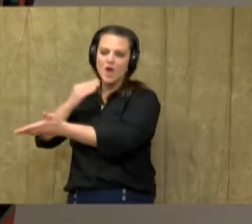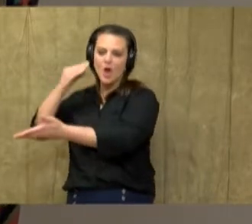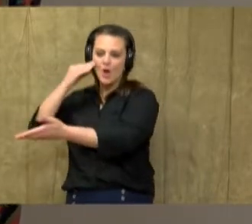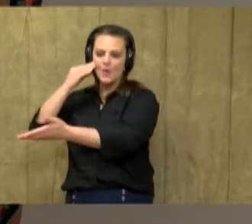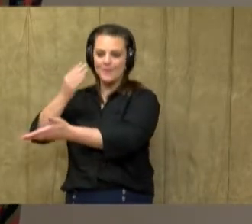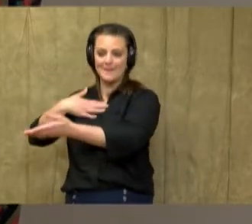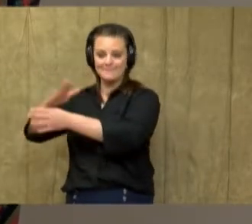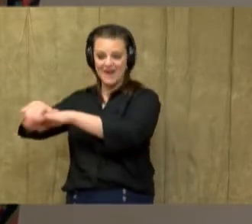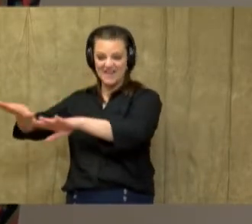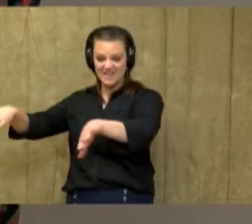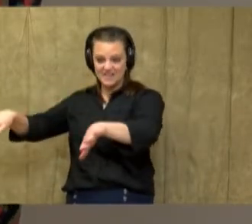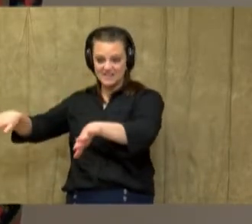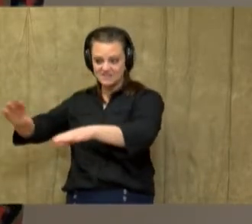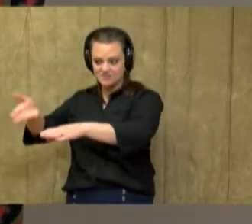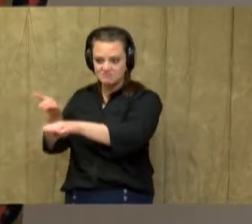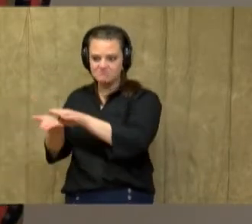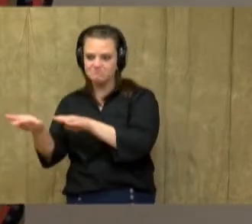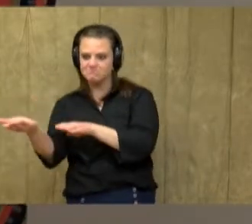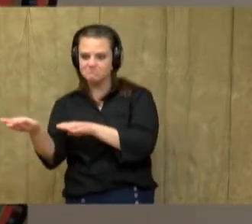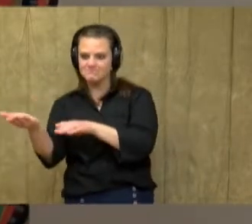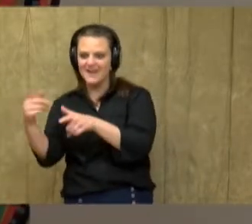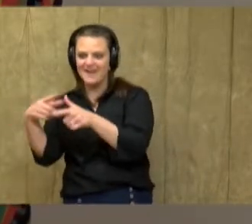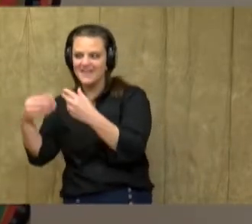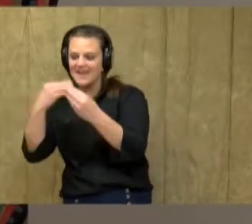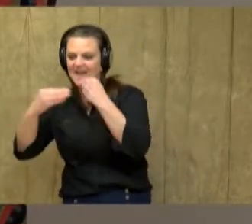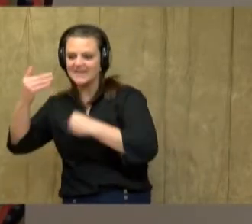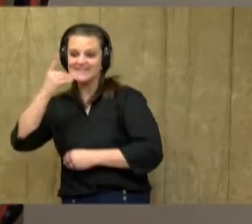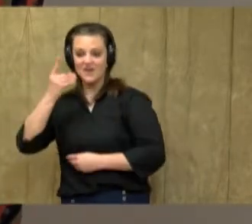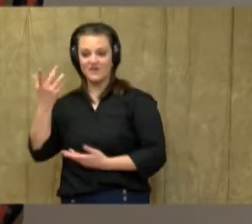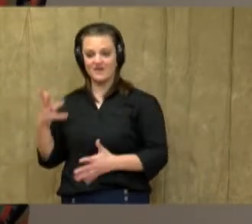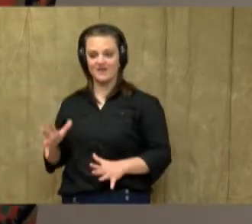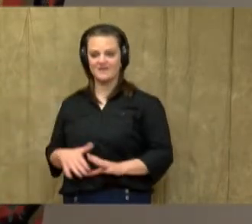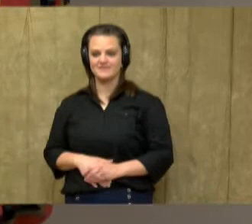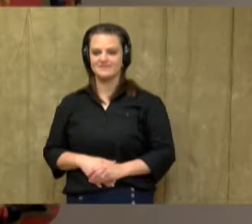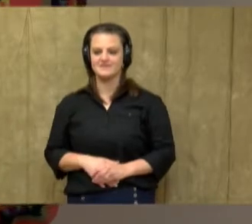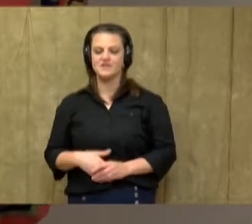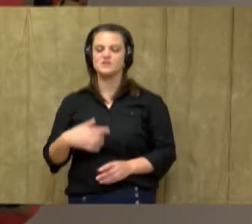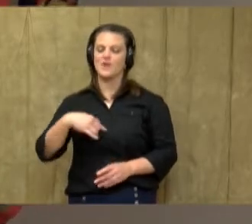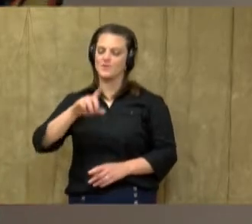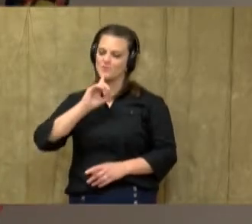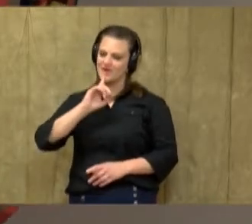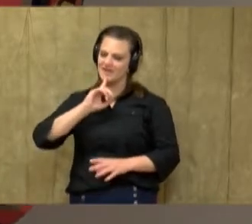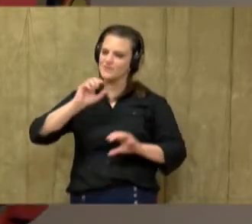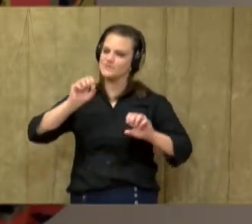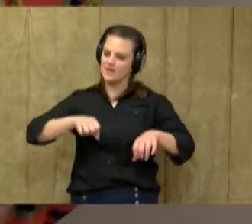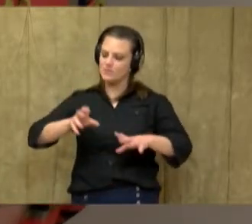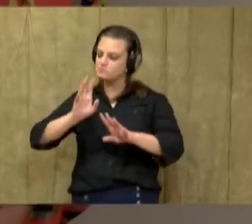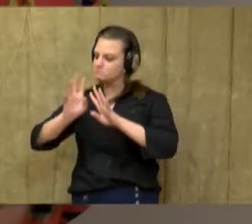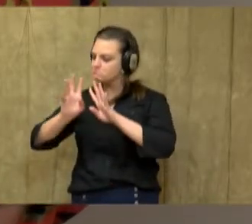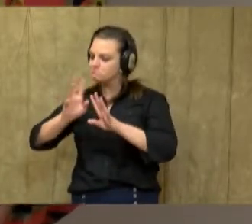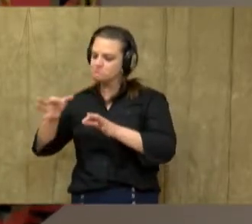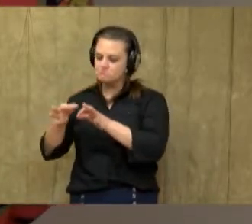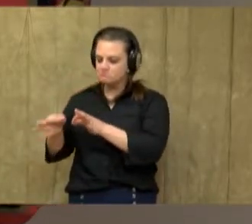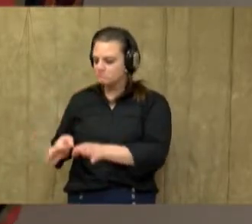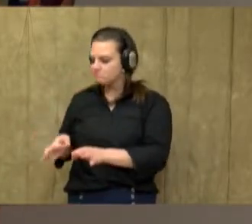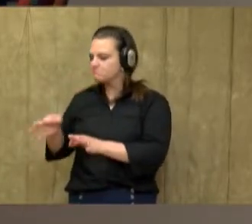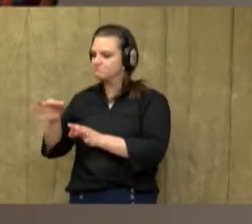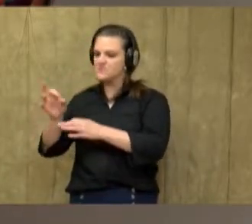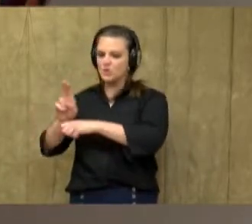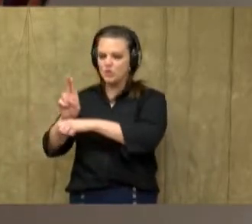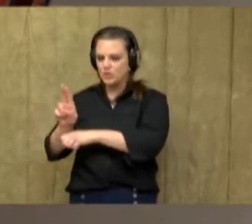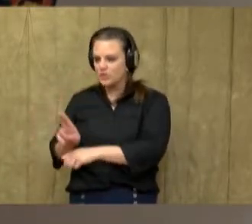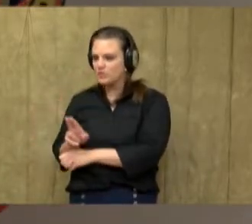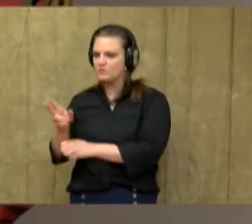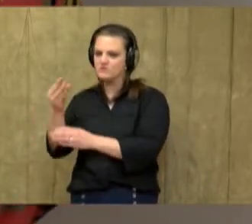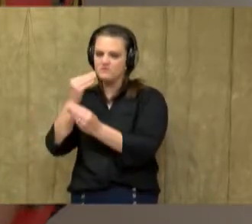my children bake it with me at home, and then they ate it that night for dinner. So I actually was able to talk to them about all the ingredients that I put